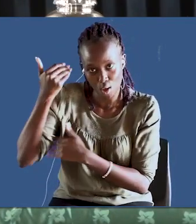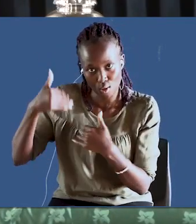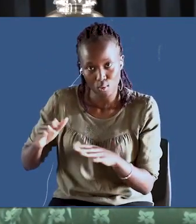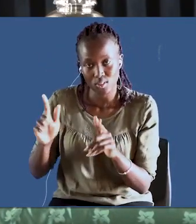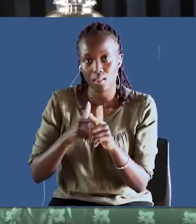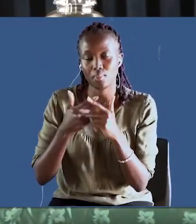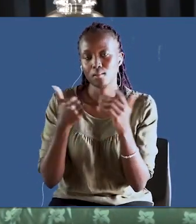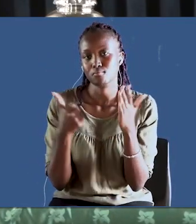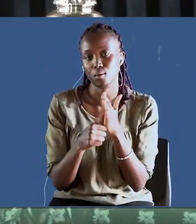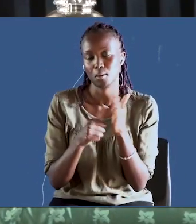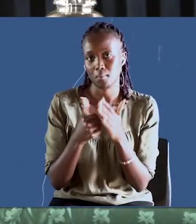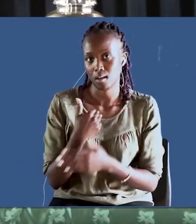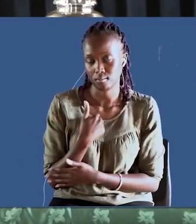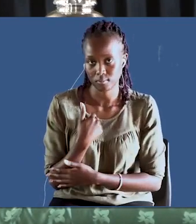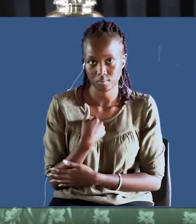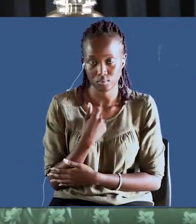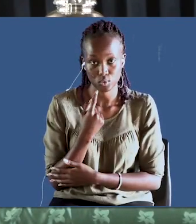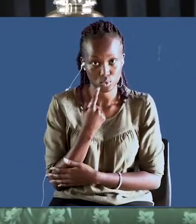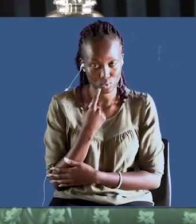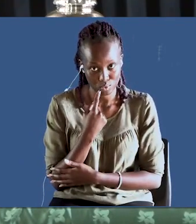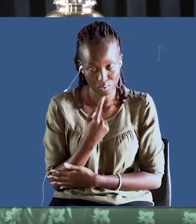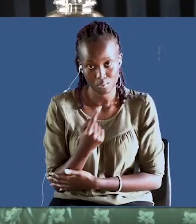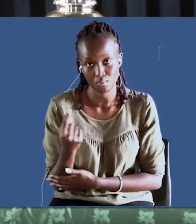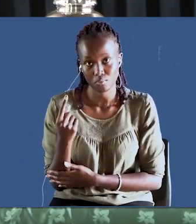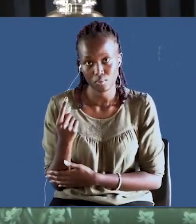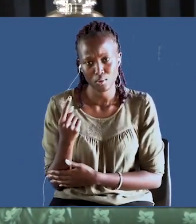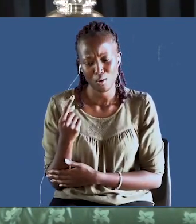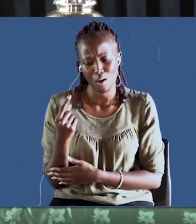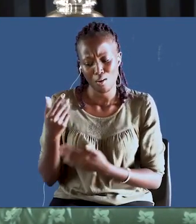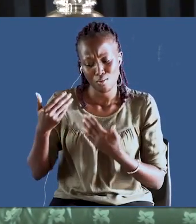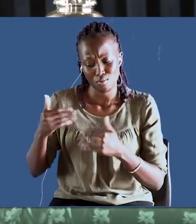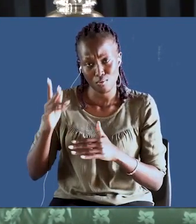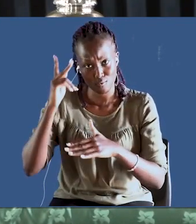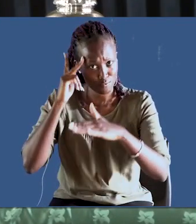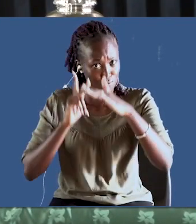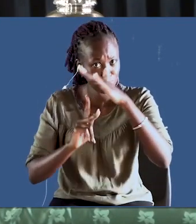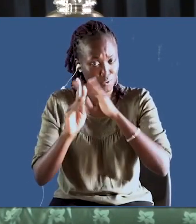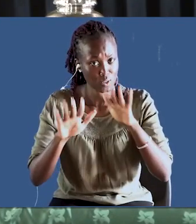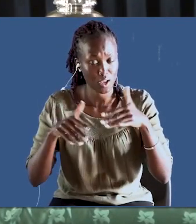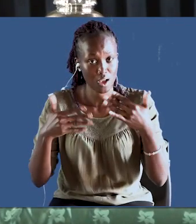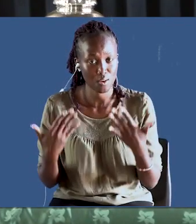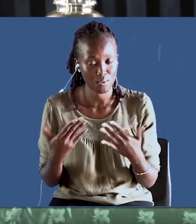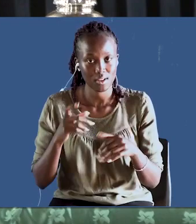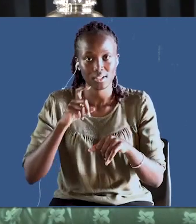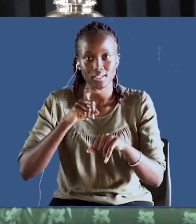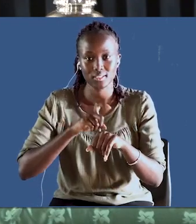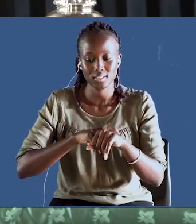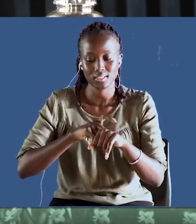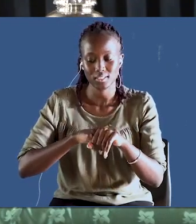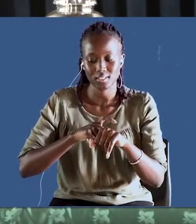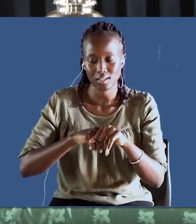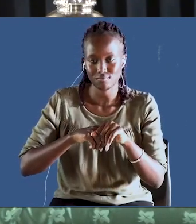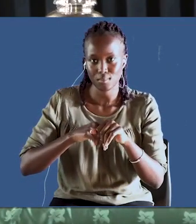big problem. And so we lose the vision of God when we lose the focus